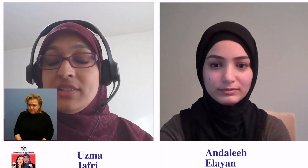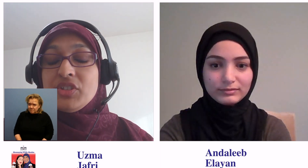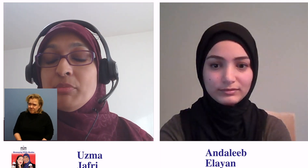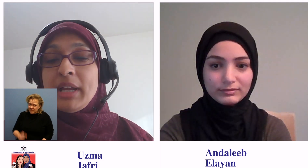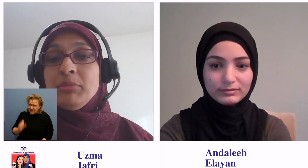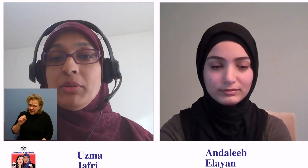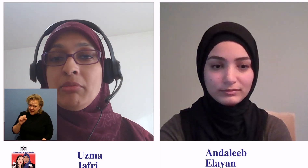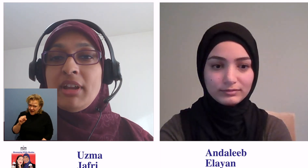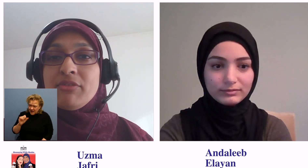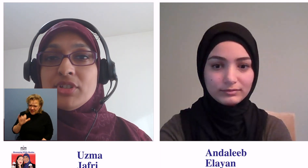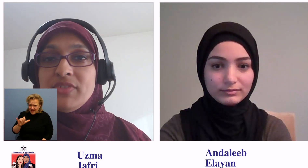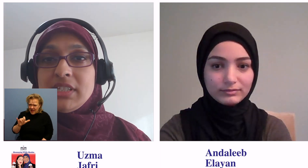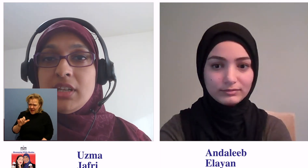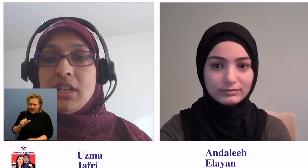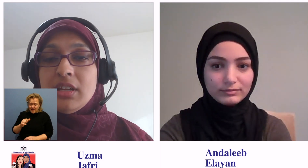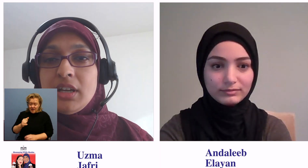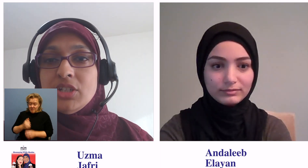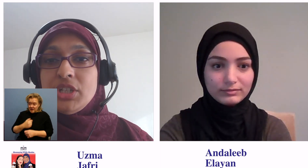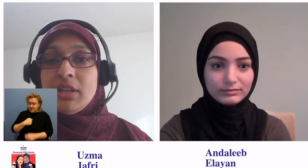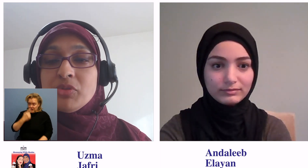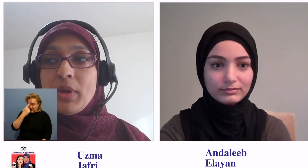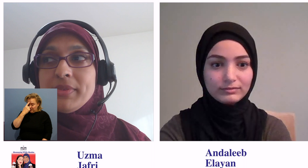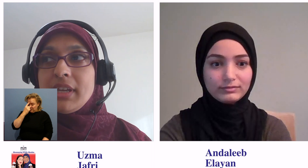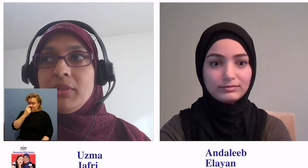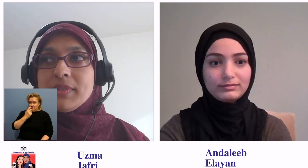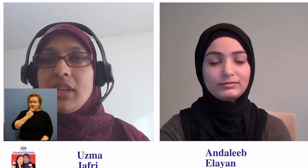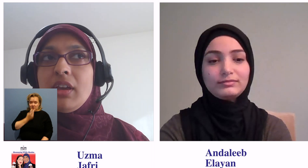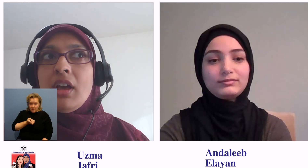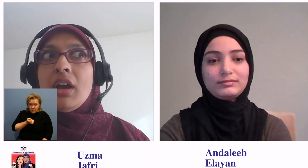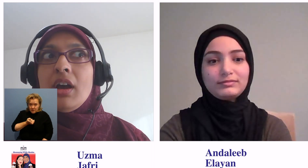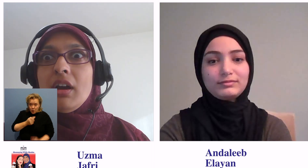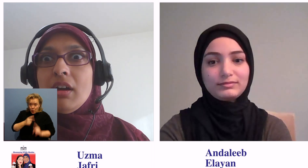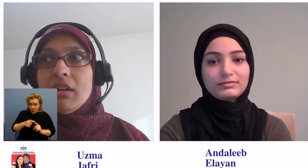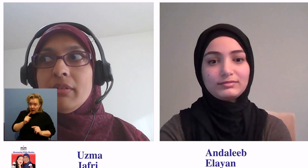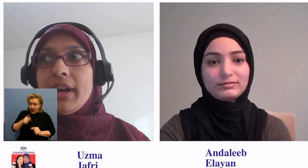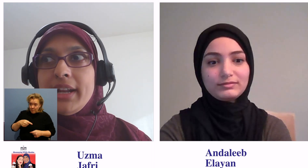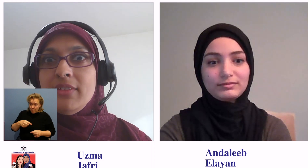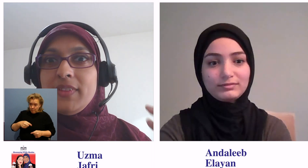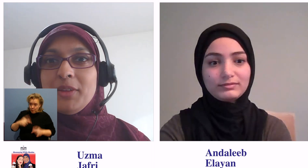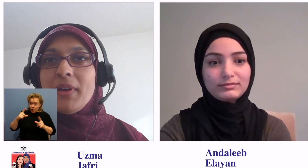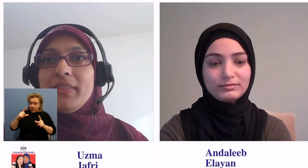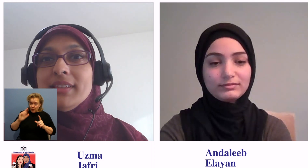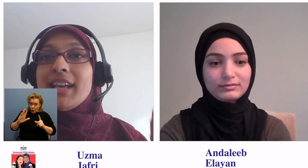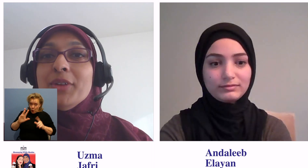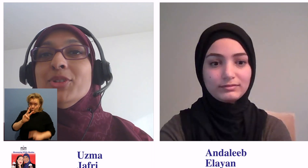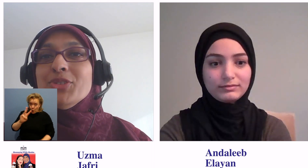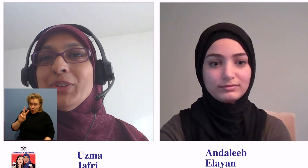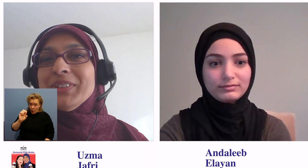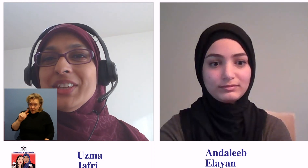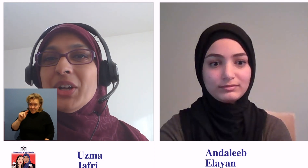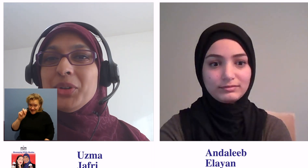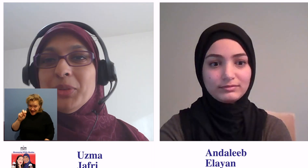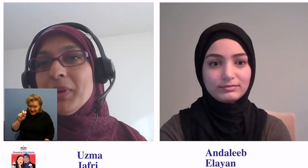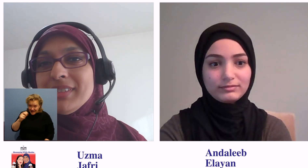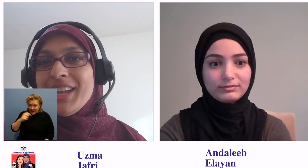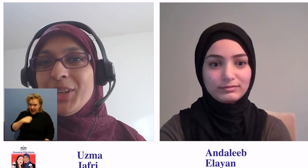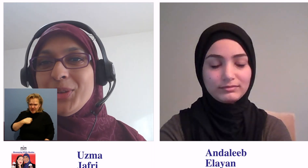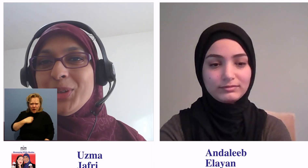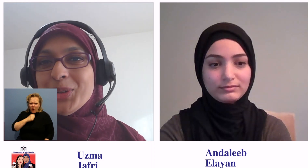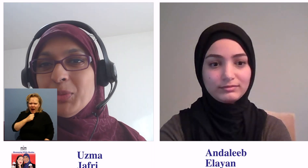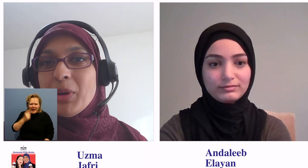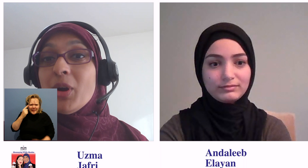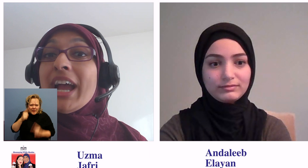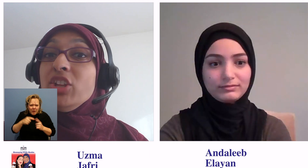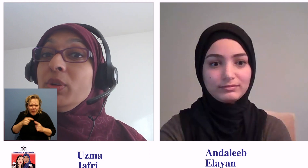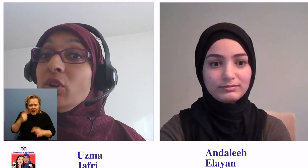that to me is just mind-blowing. When I first visited GDM's website and was like, oh, I didn't even think about this. I was just focusing on chukbas and